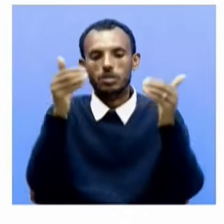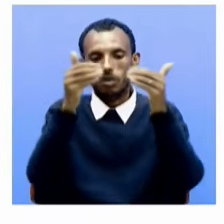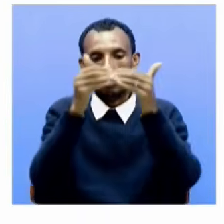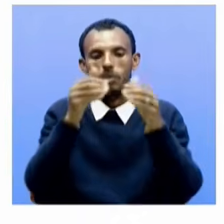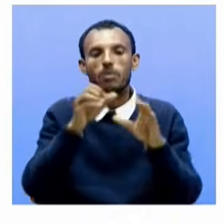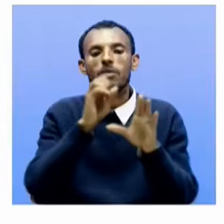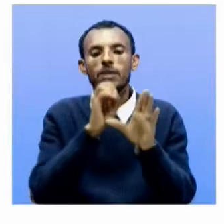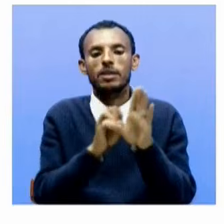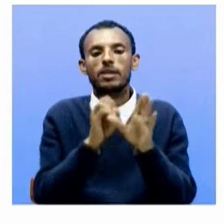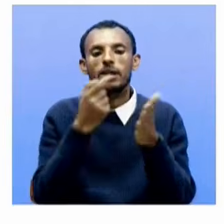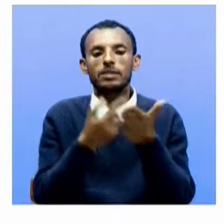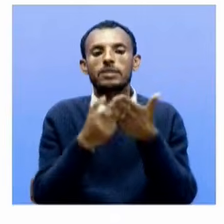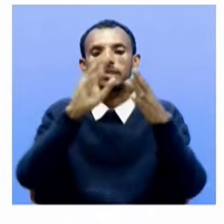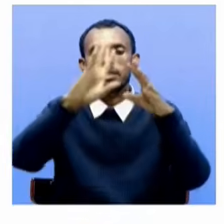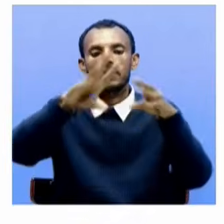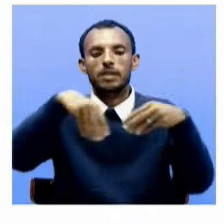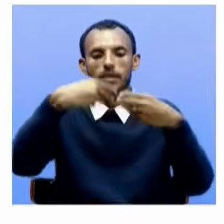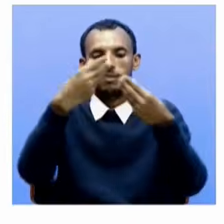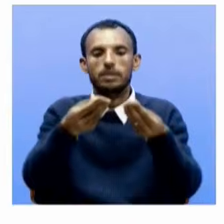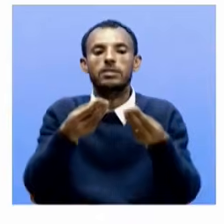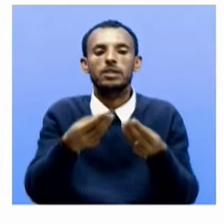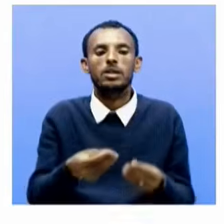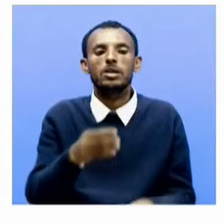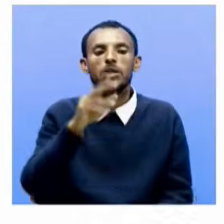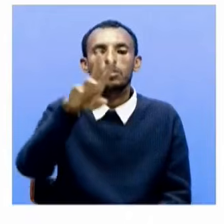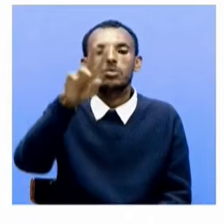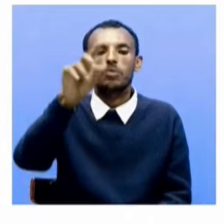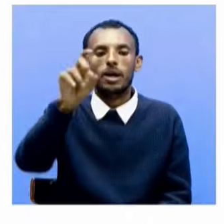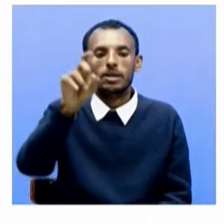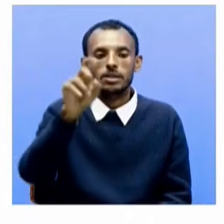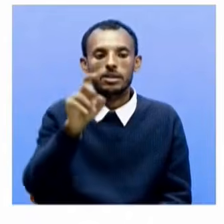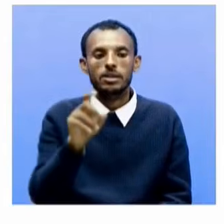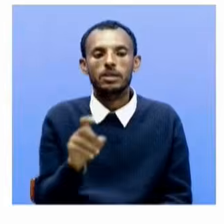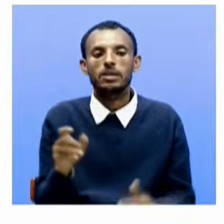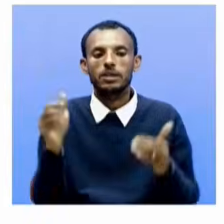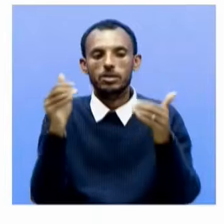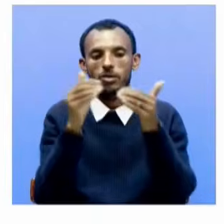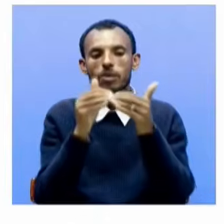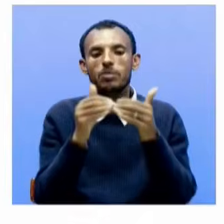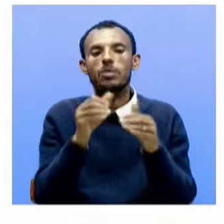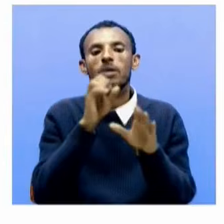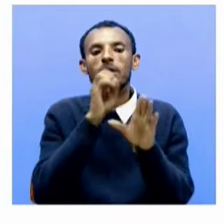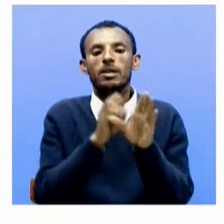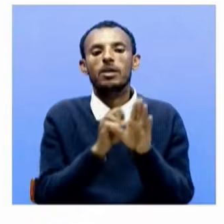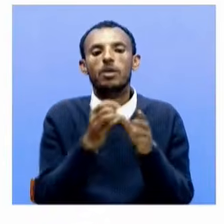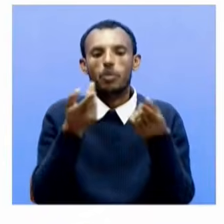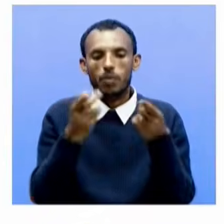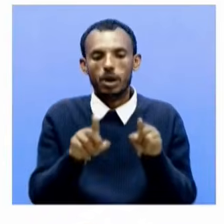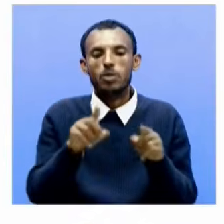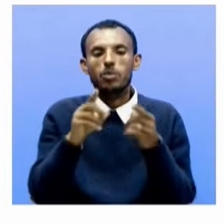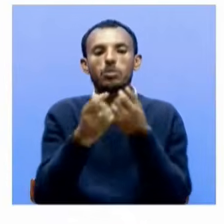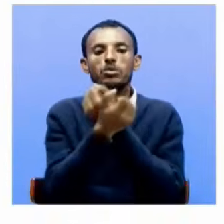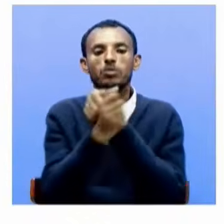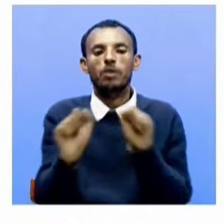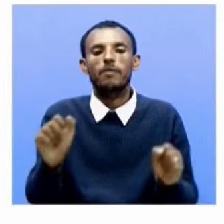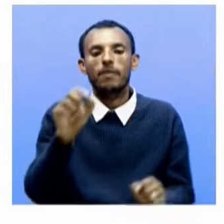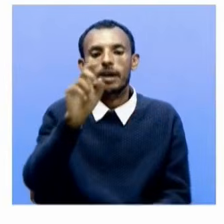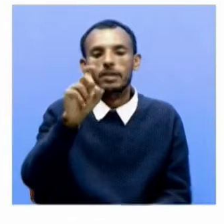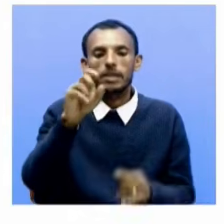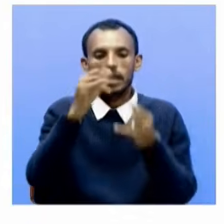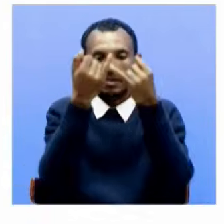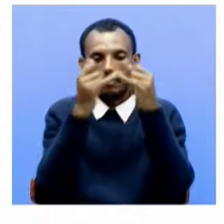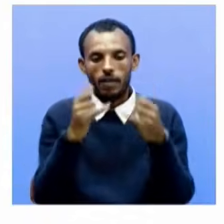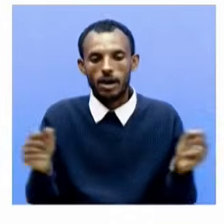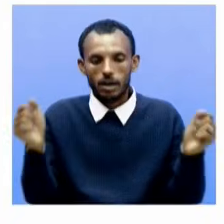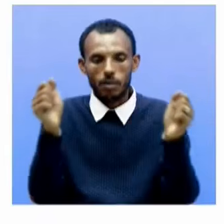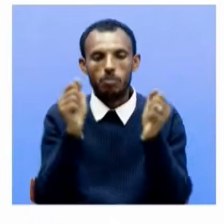this gives us 2x becomes theta. So whenever you solve for x, dividing both sides